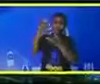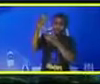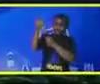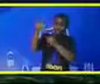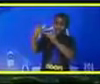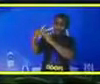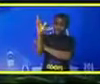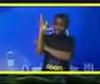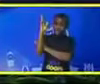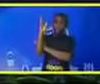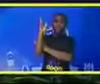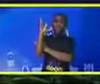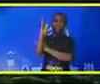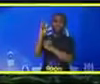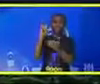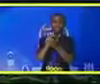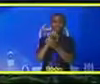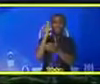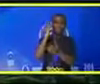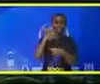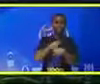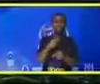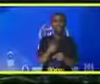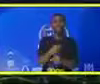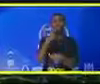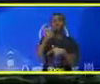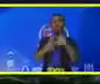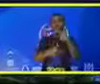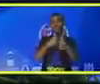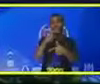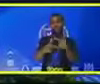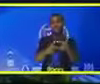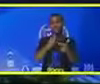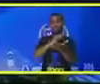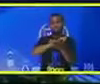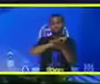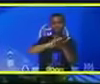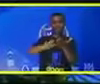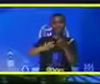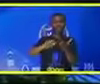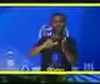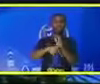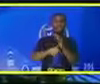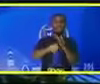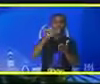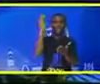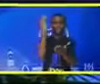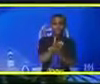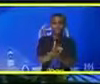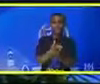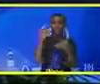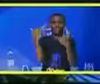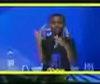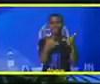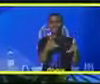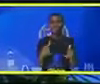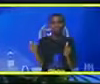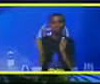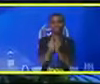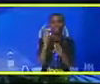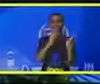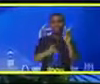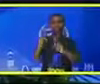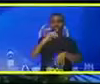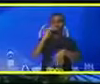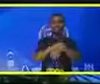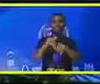playing games with God's people, to stop playing games on the altar, and be serious with the assignment God has given you. If you do not